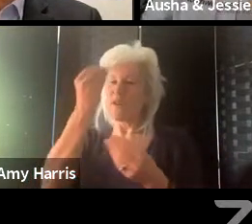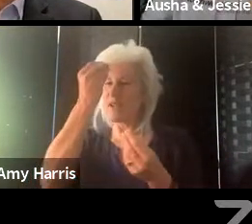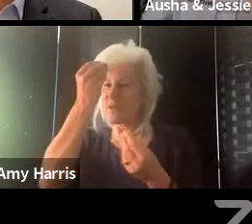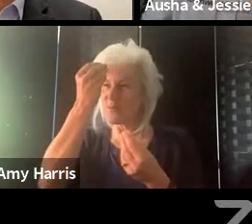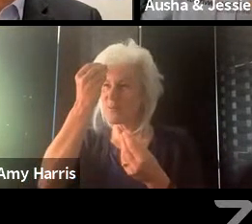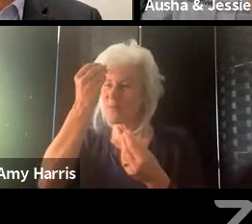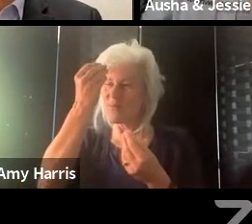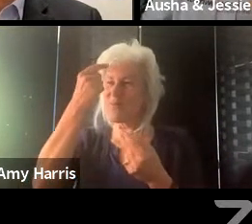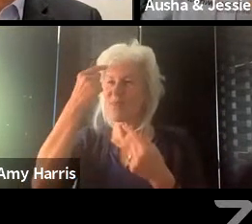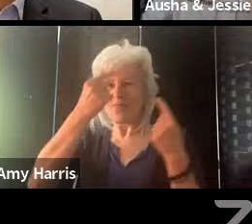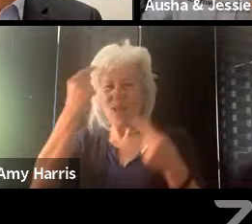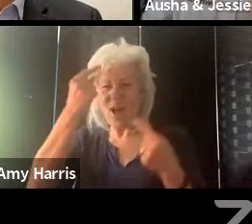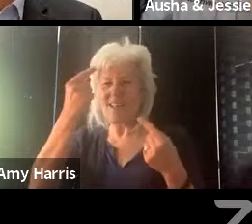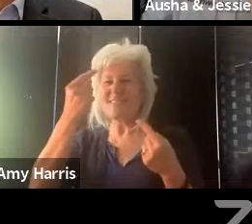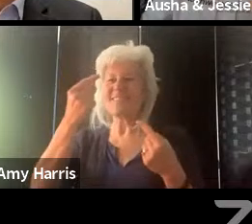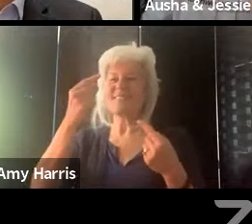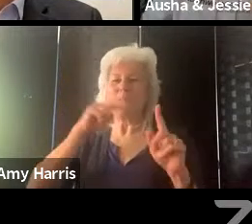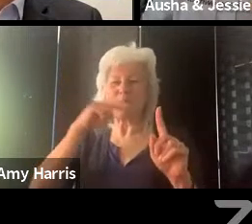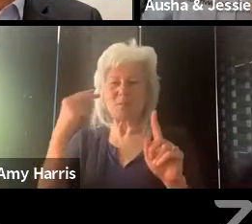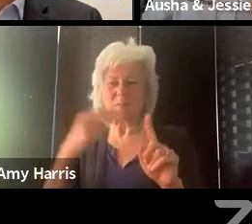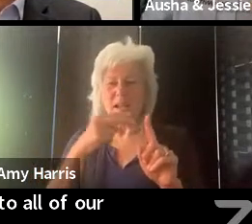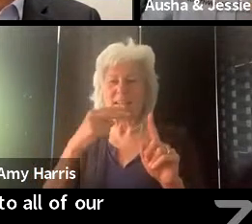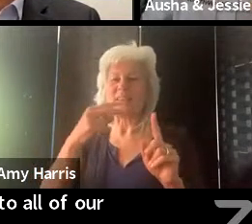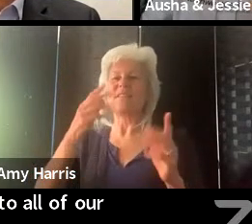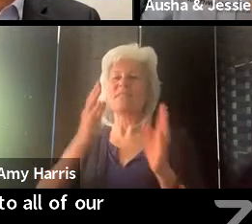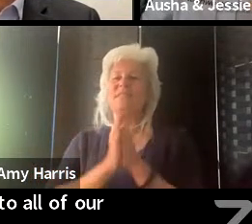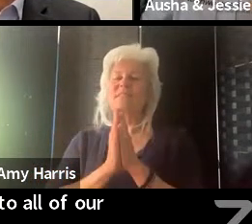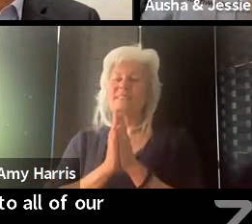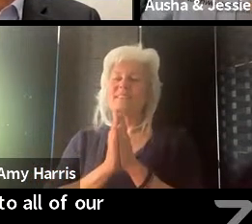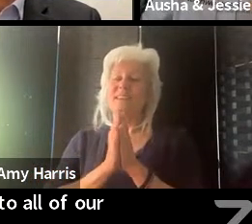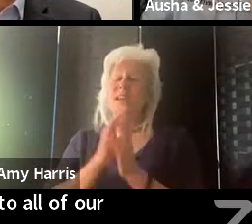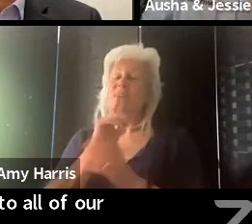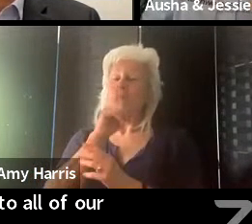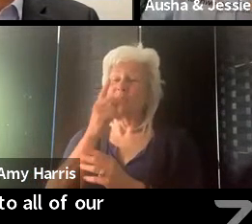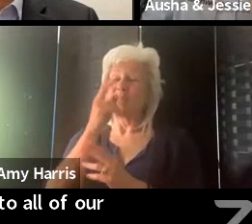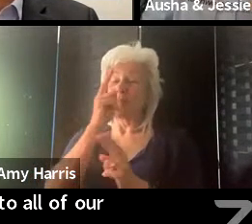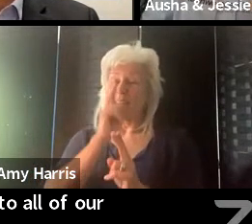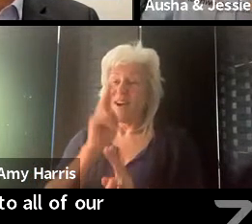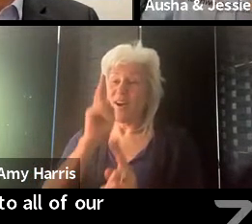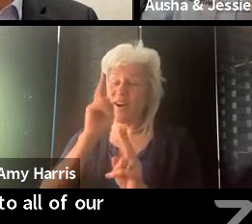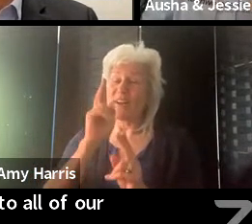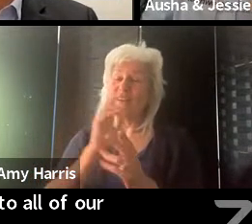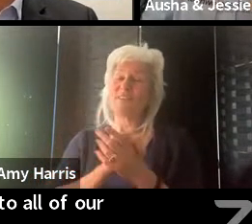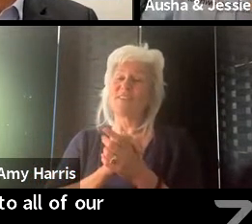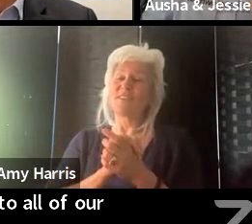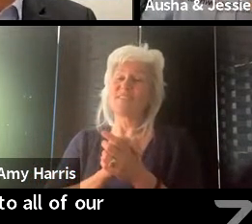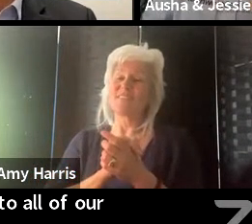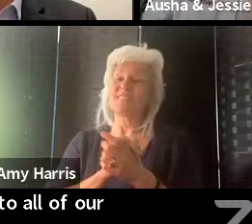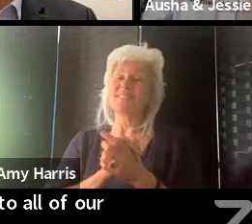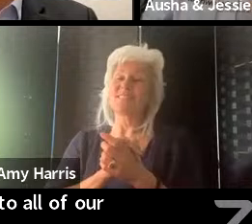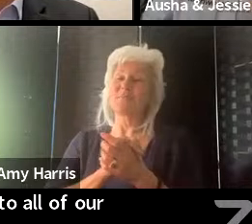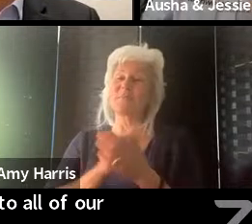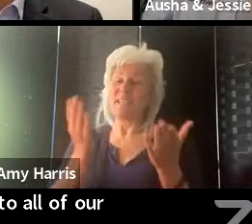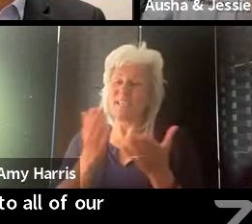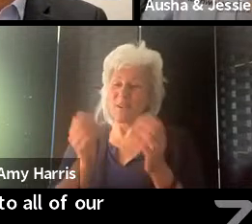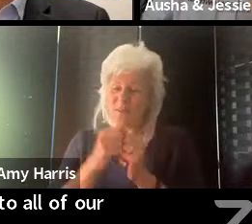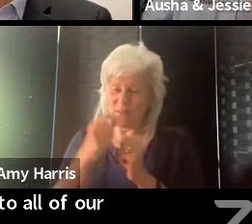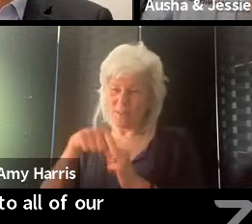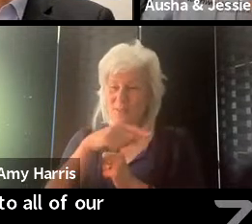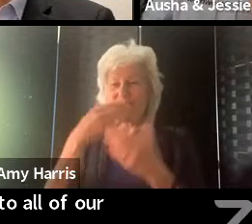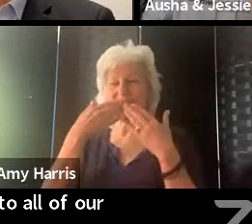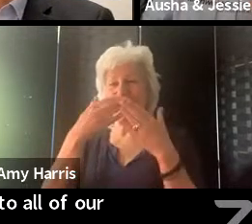valuable perspectives and insights with us today. It's truly been an honor to share the floor with you. So thank you all.